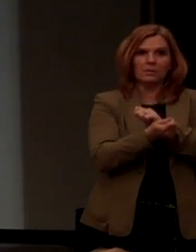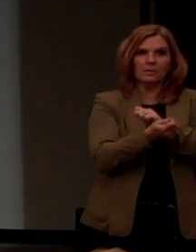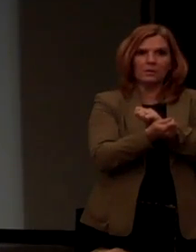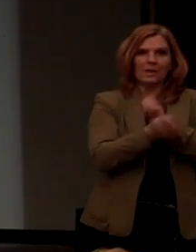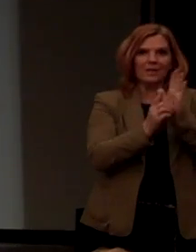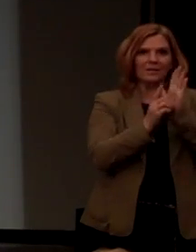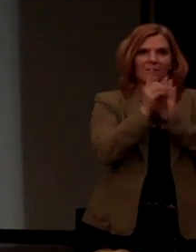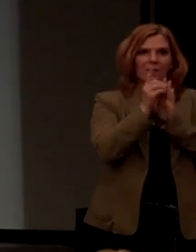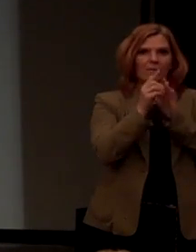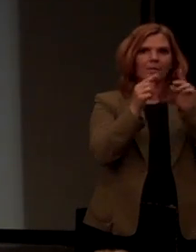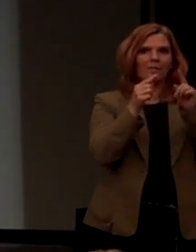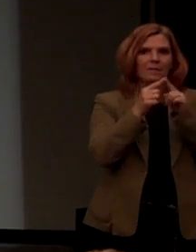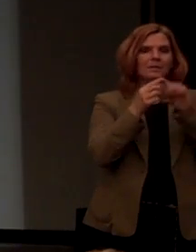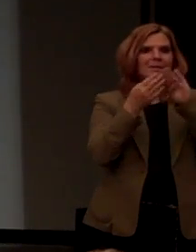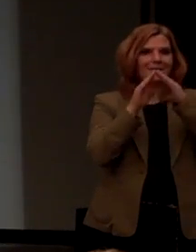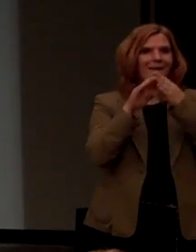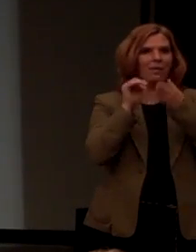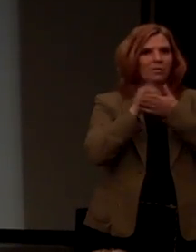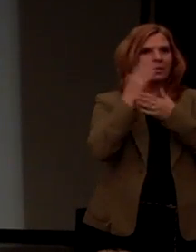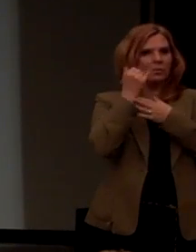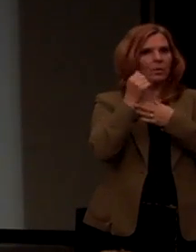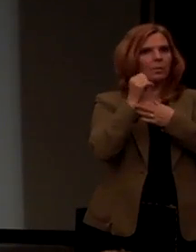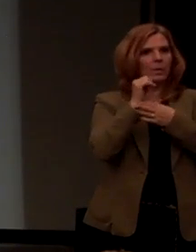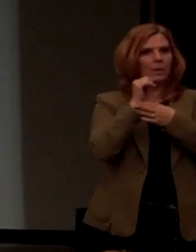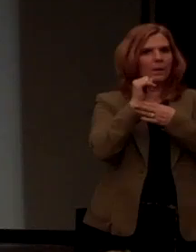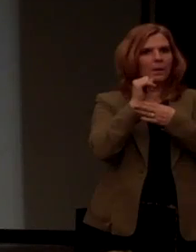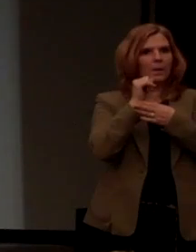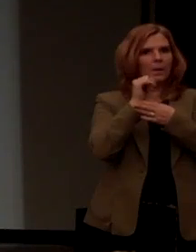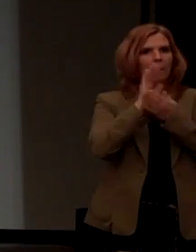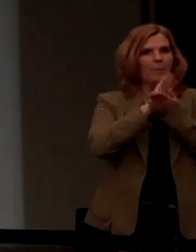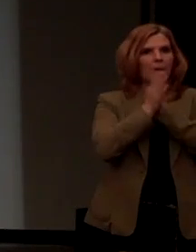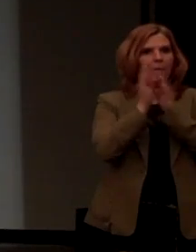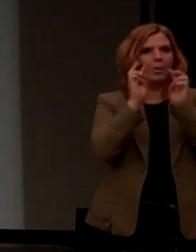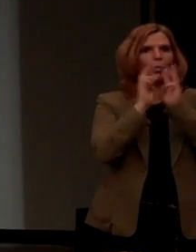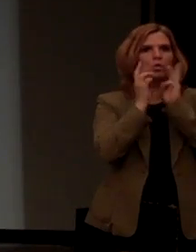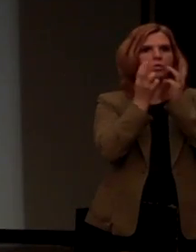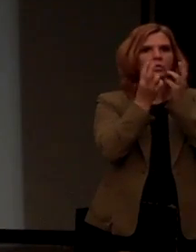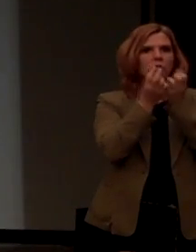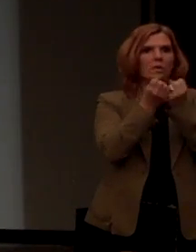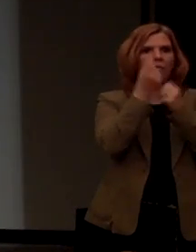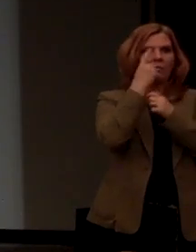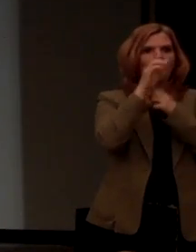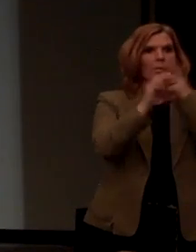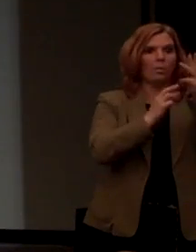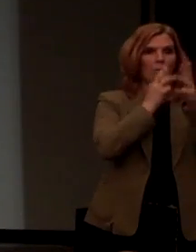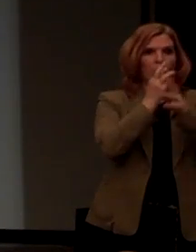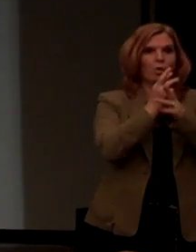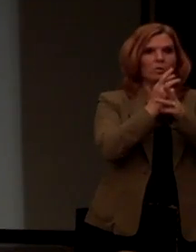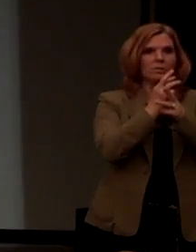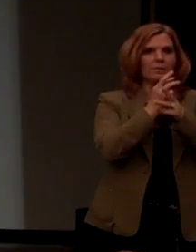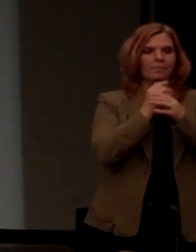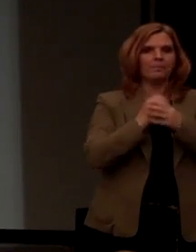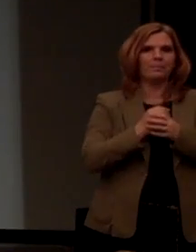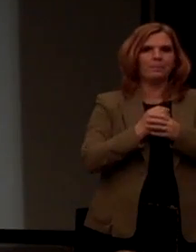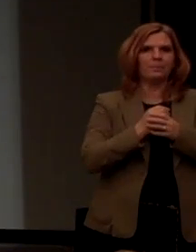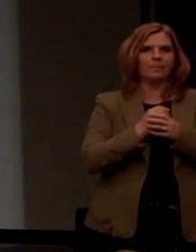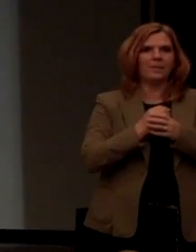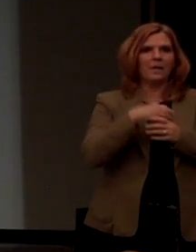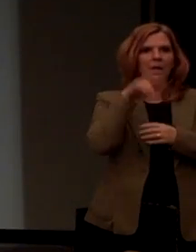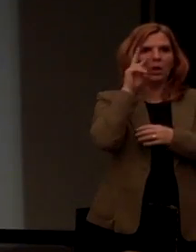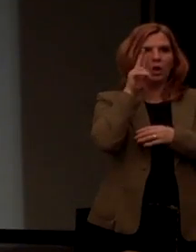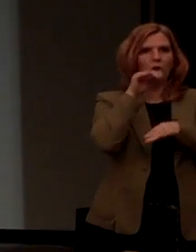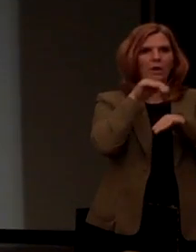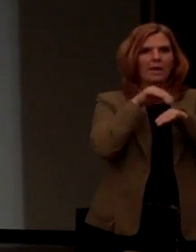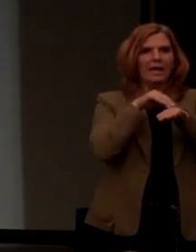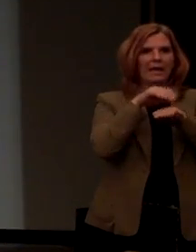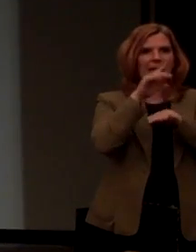the development of this town. That's why we become a workshop for the world in this regard. Take a look